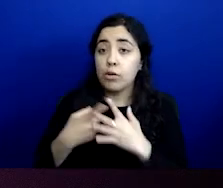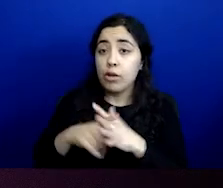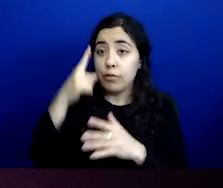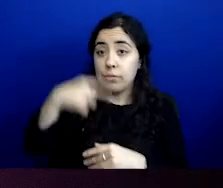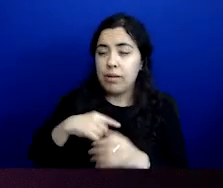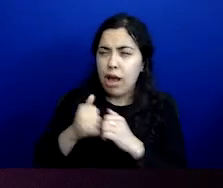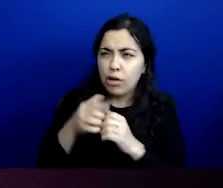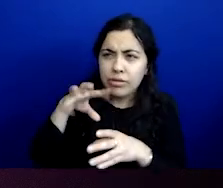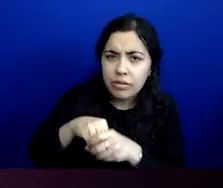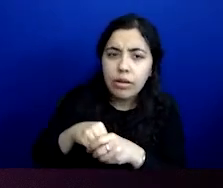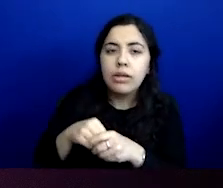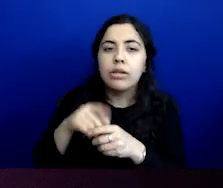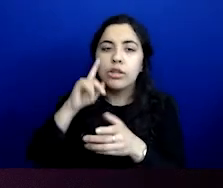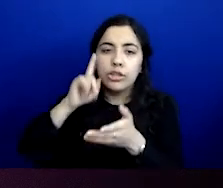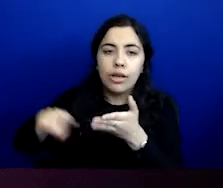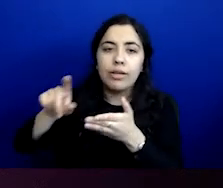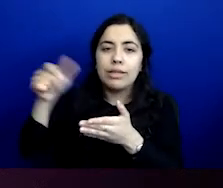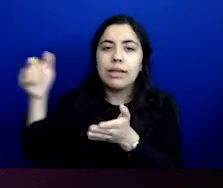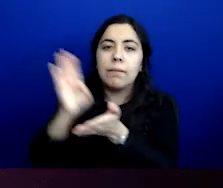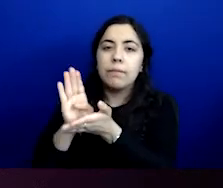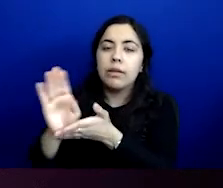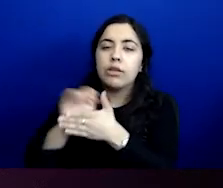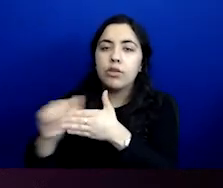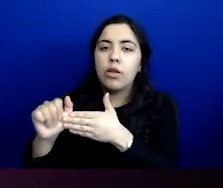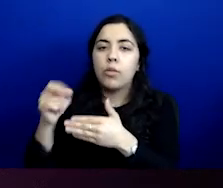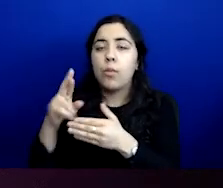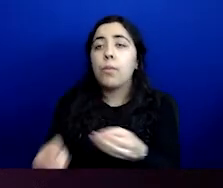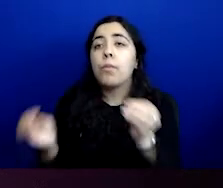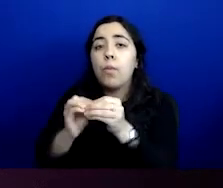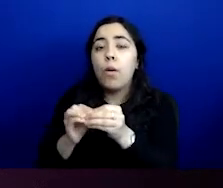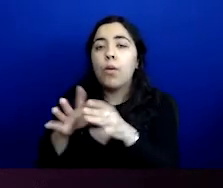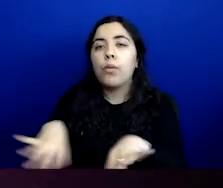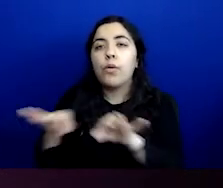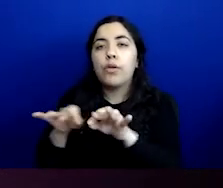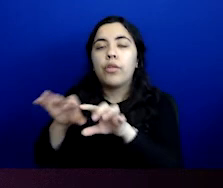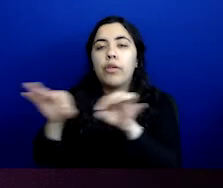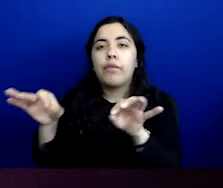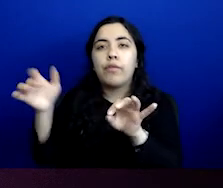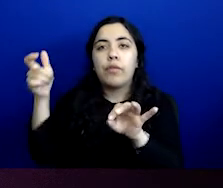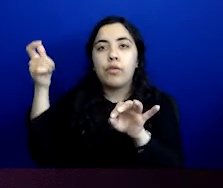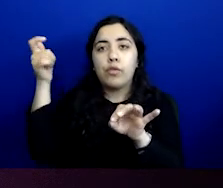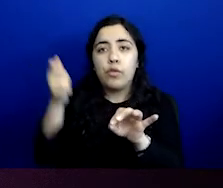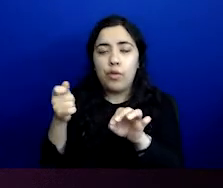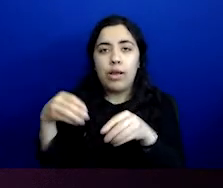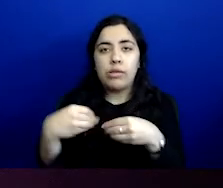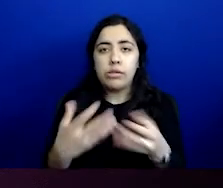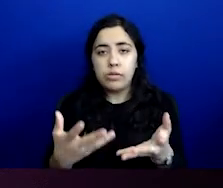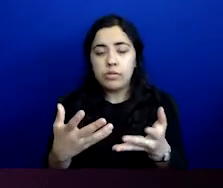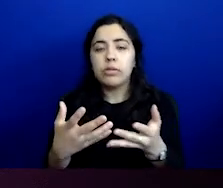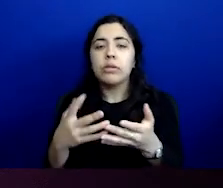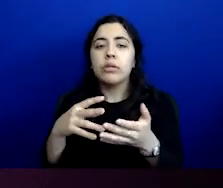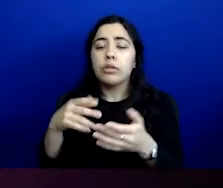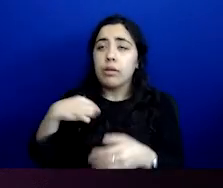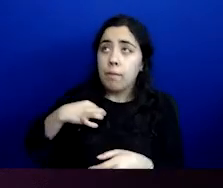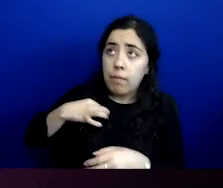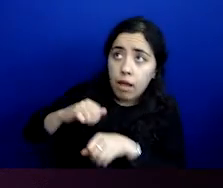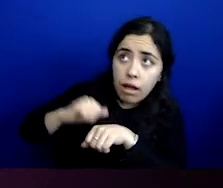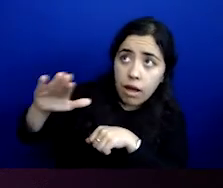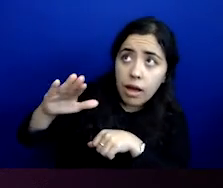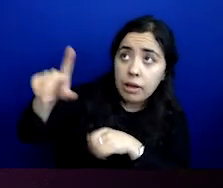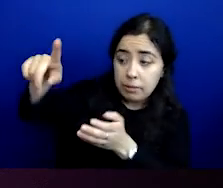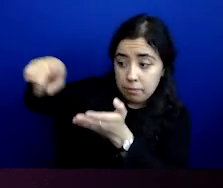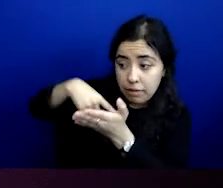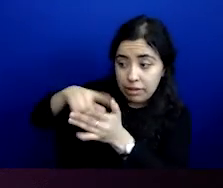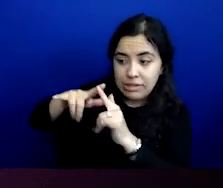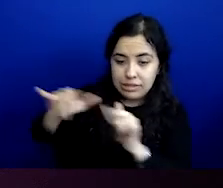is checking out the $10 billion or more available worth of grants, meaning that you can apply for a grant and get paid